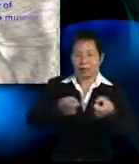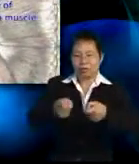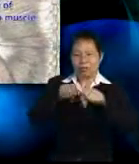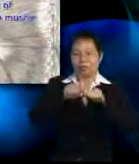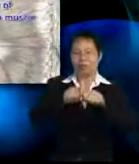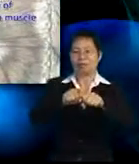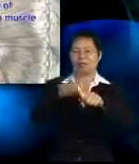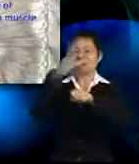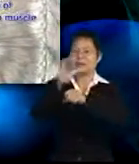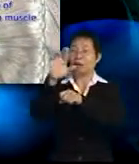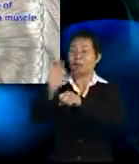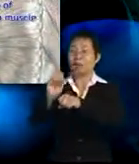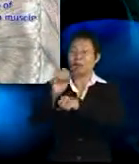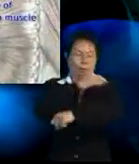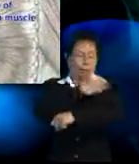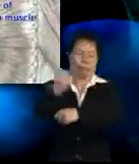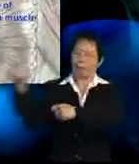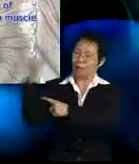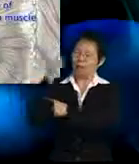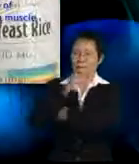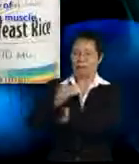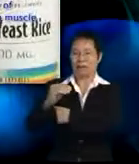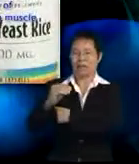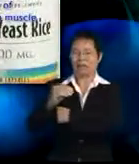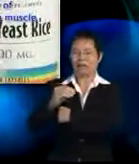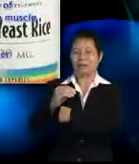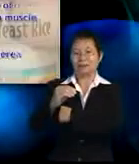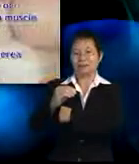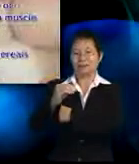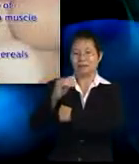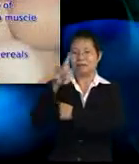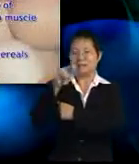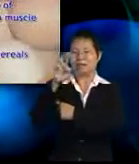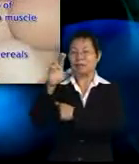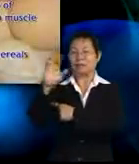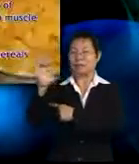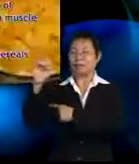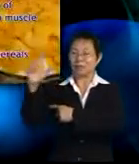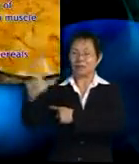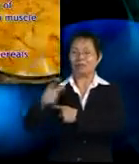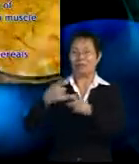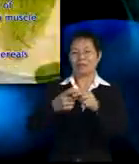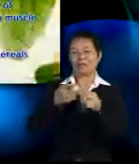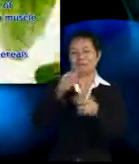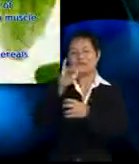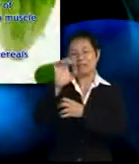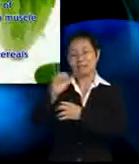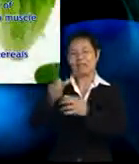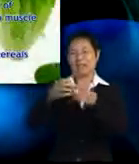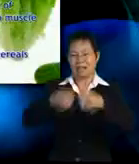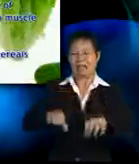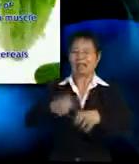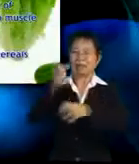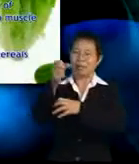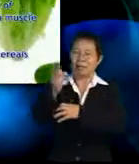muscles and nerve cells. Sources, yeast, egg, milk cereals, and vegetables.